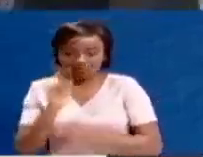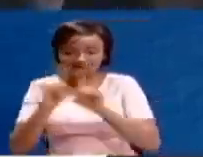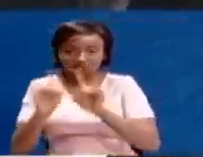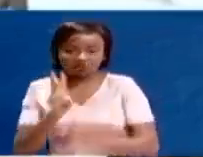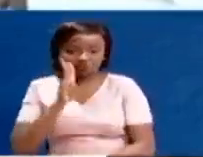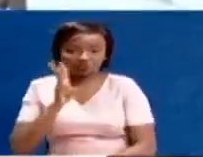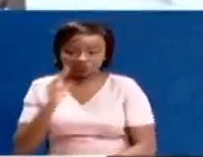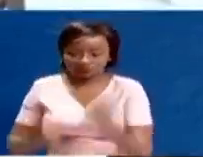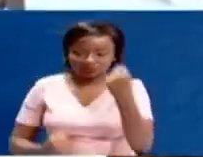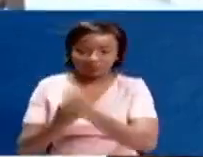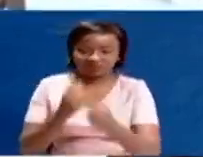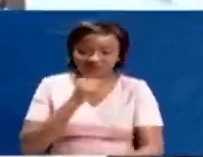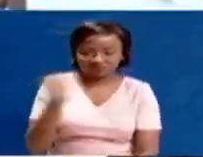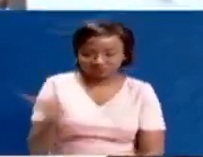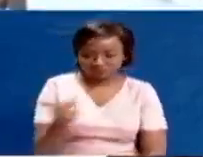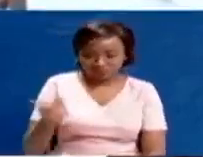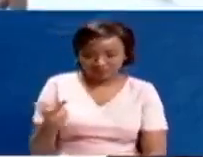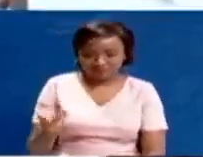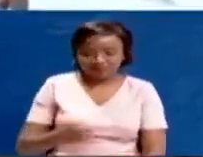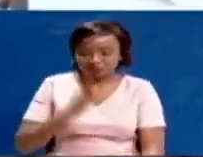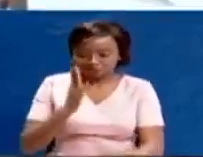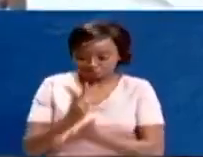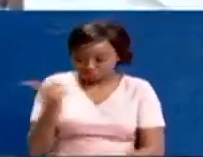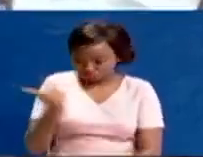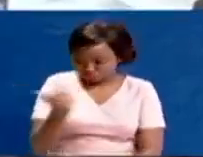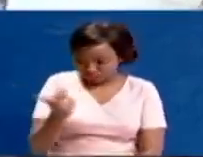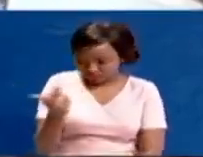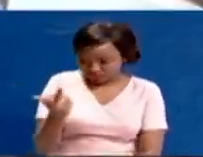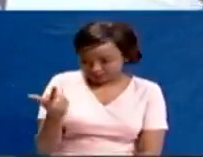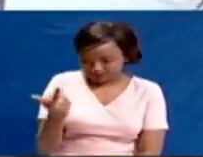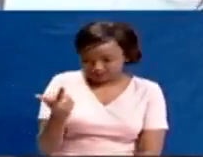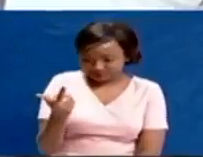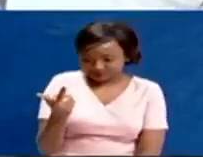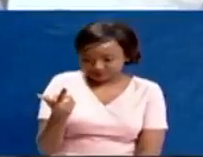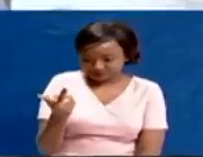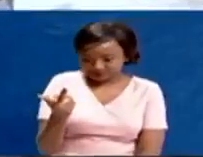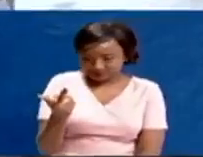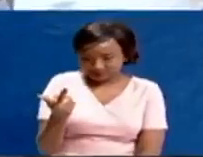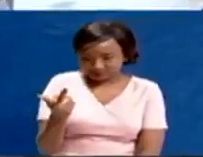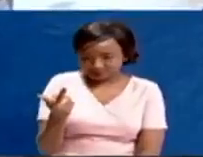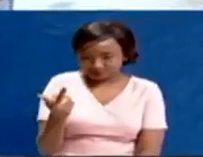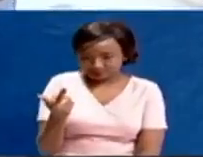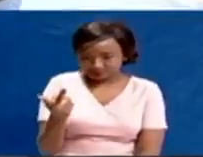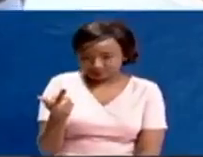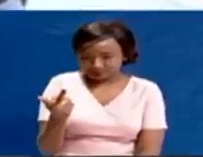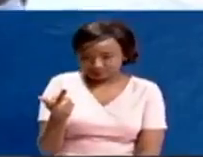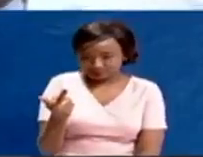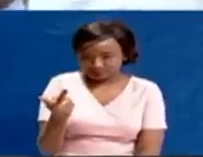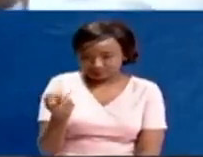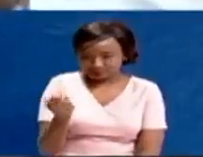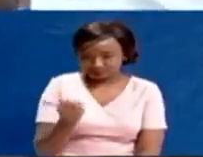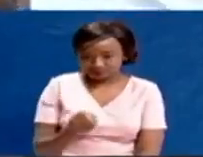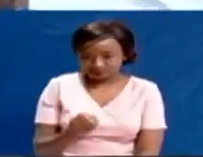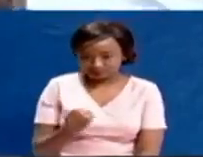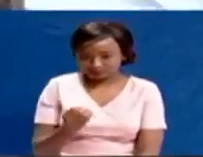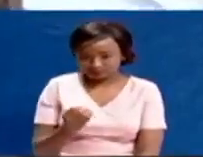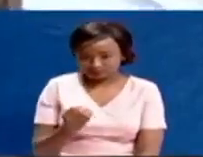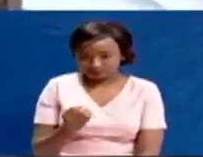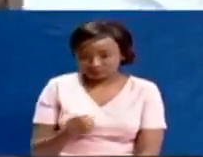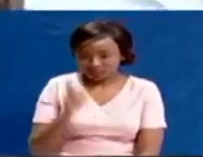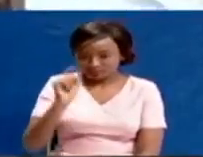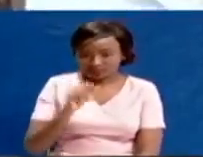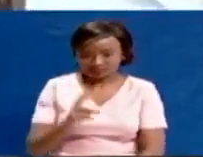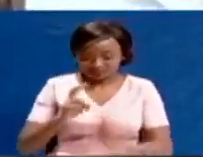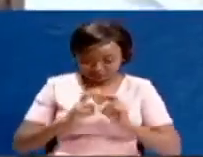Moses Wetangula. Sasa, hawa wawili, Wamalwa, Nendo Oparanya, kukaa kwa